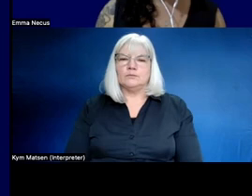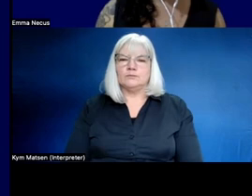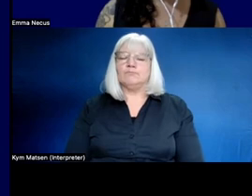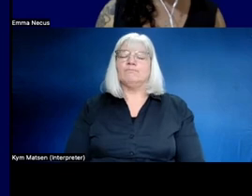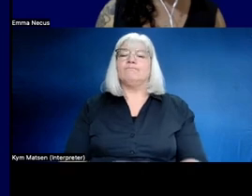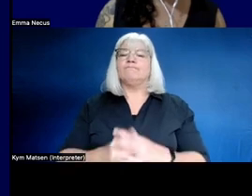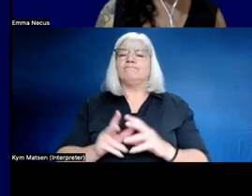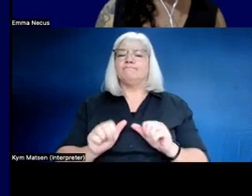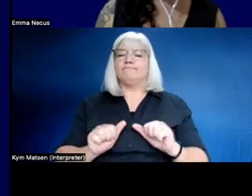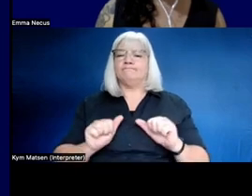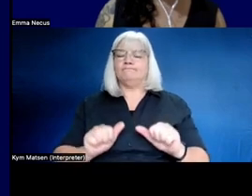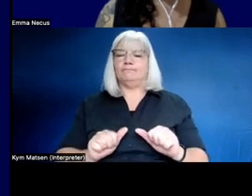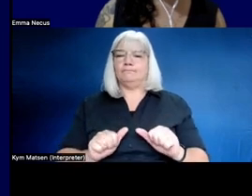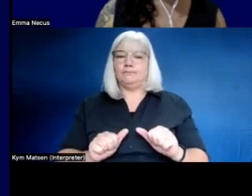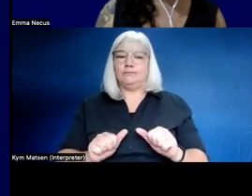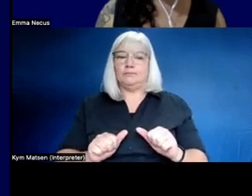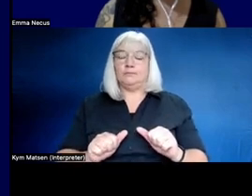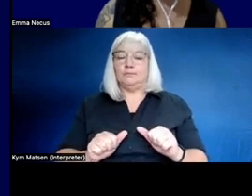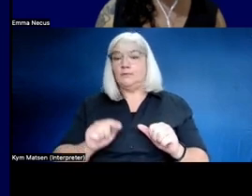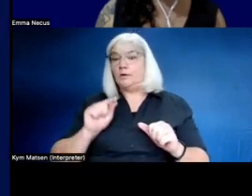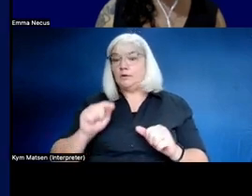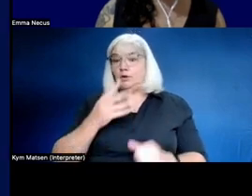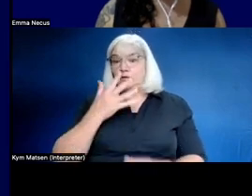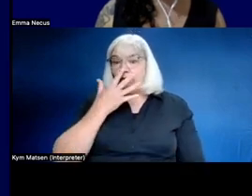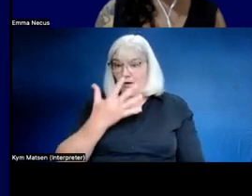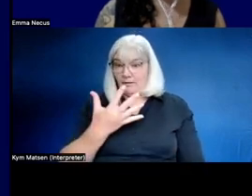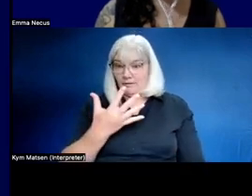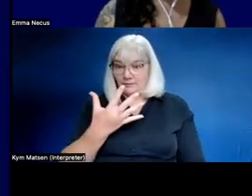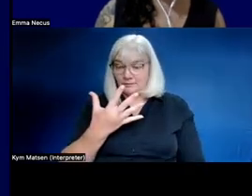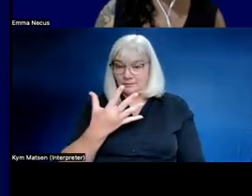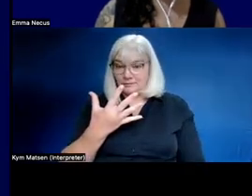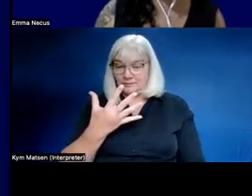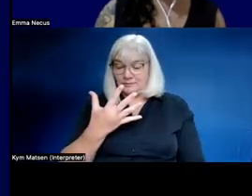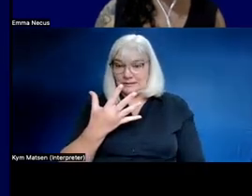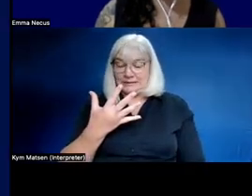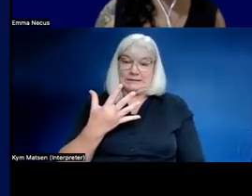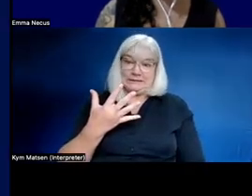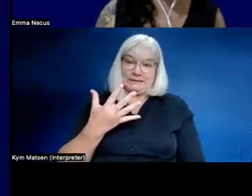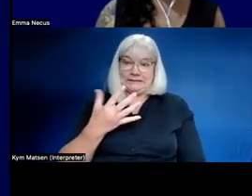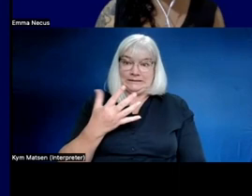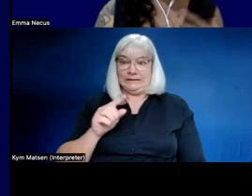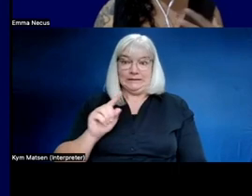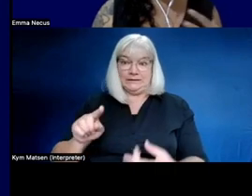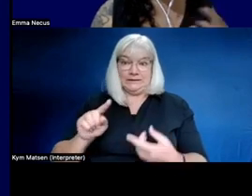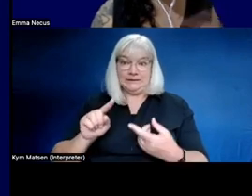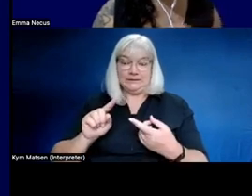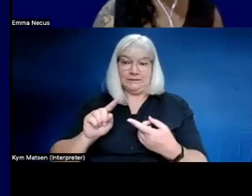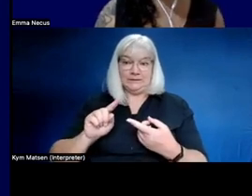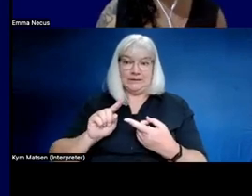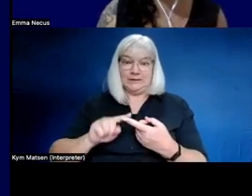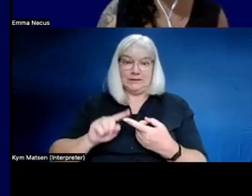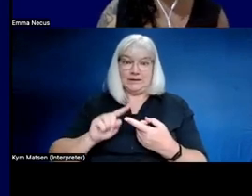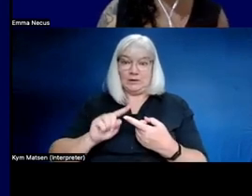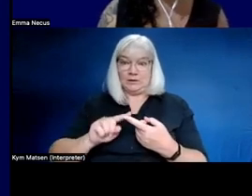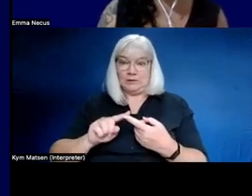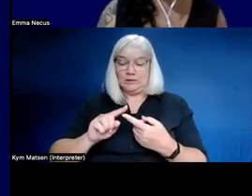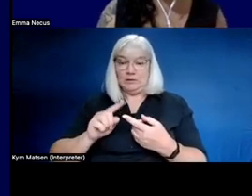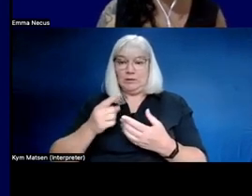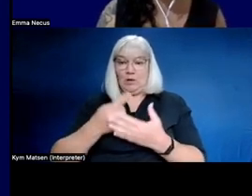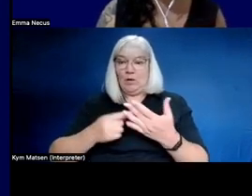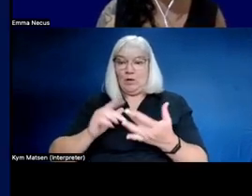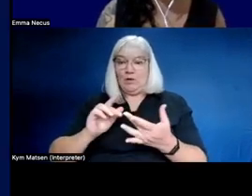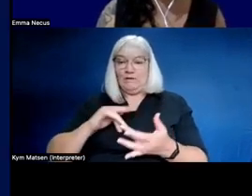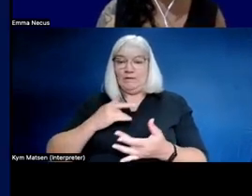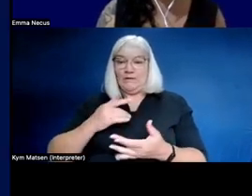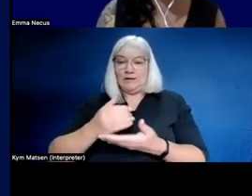Okay, so being that Zoe is 5, it's a little challenging for her that she only feels safe drinking if it's